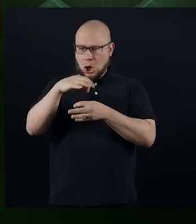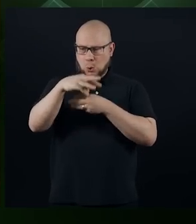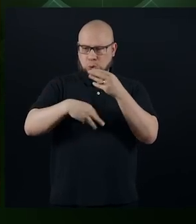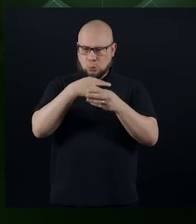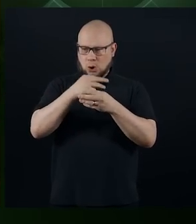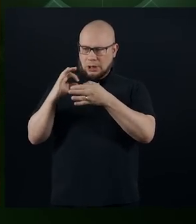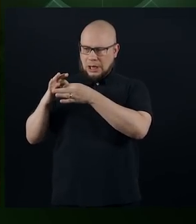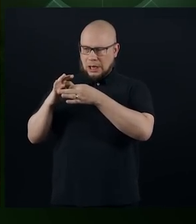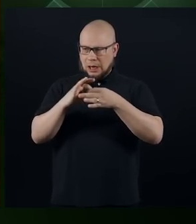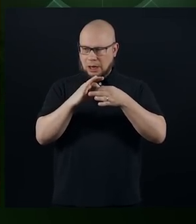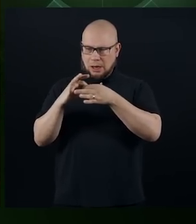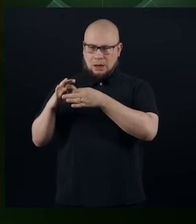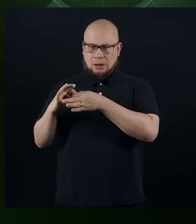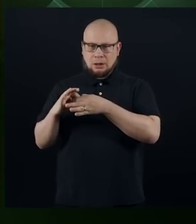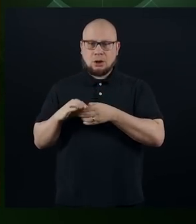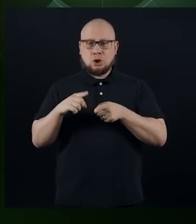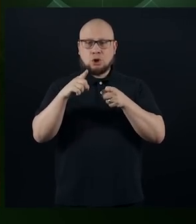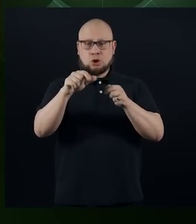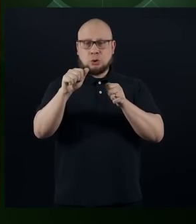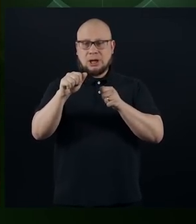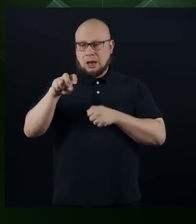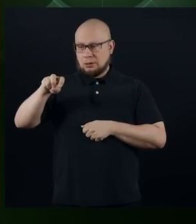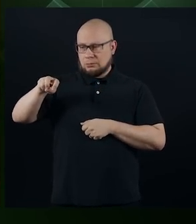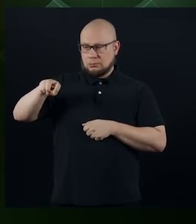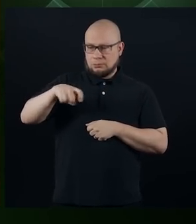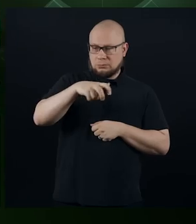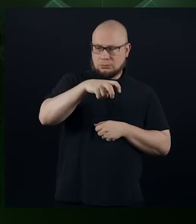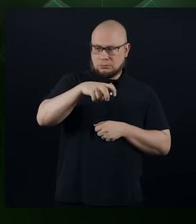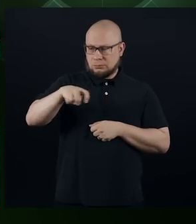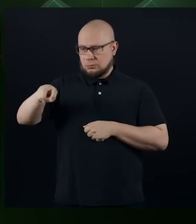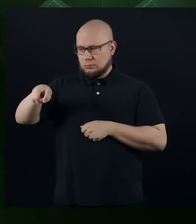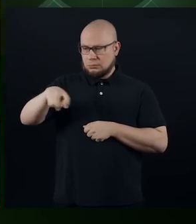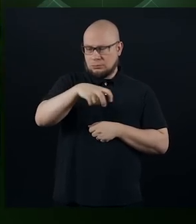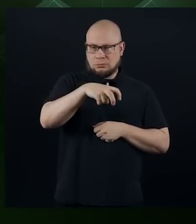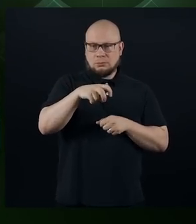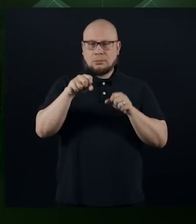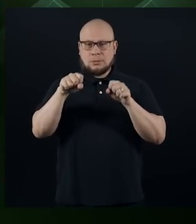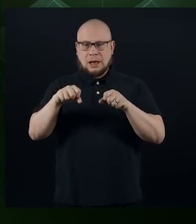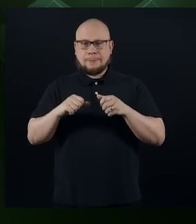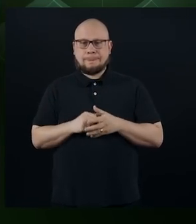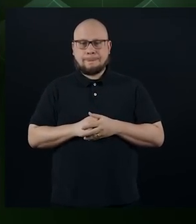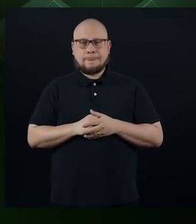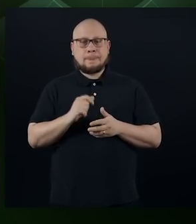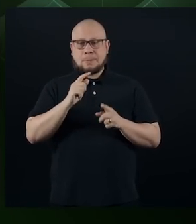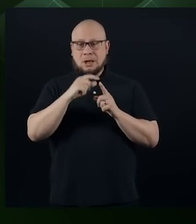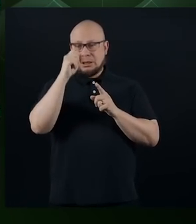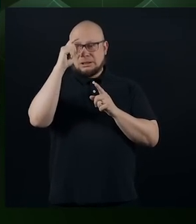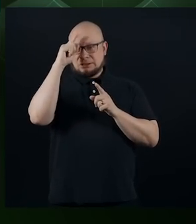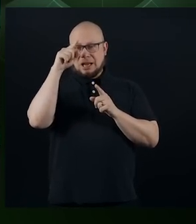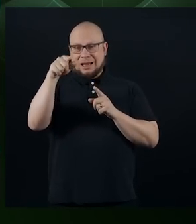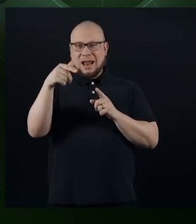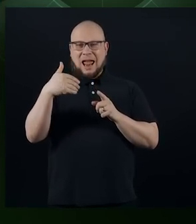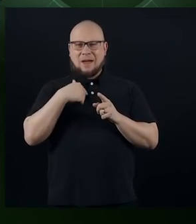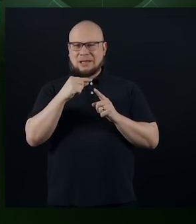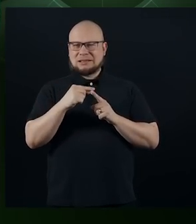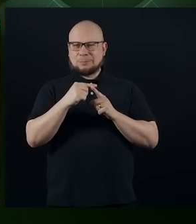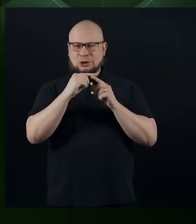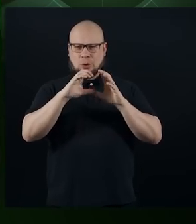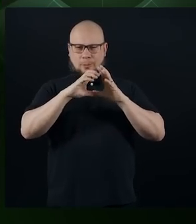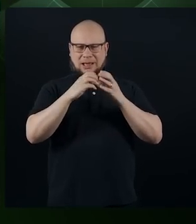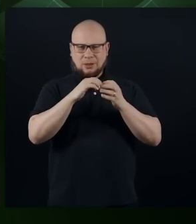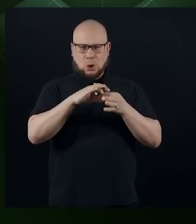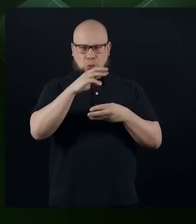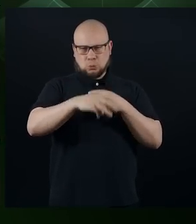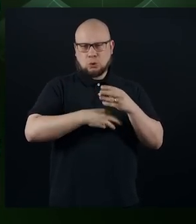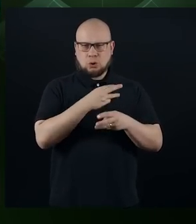ability to move from the main world to wherever you want to go. Only that crew is inside that new world, which means that we have a lot